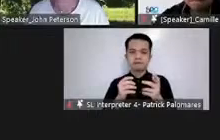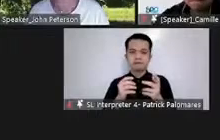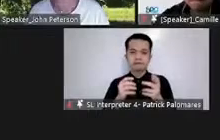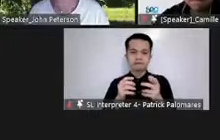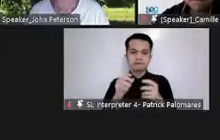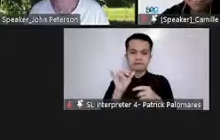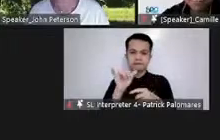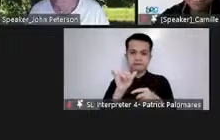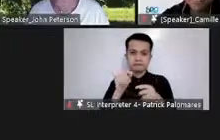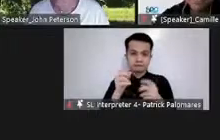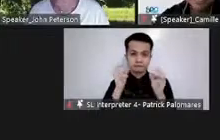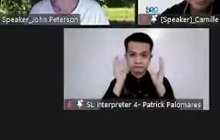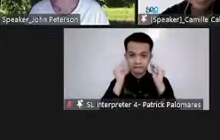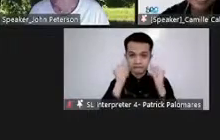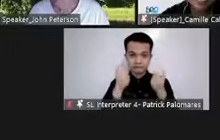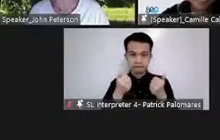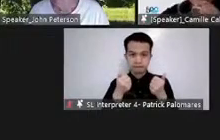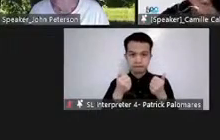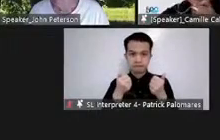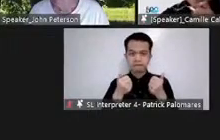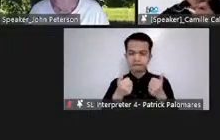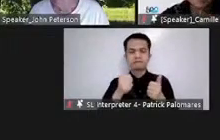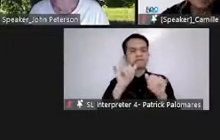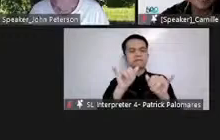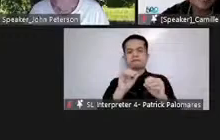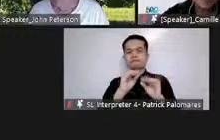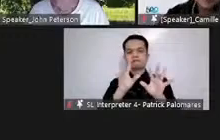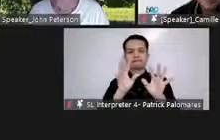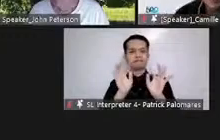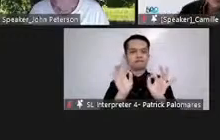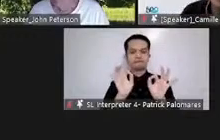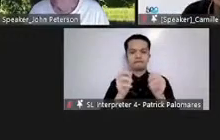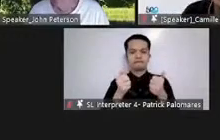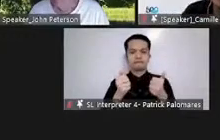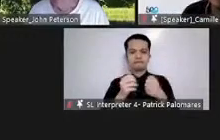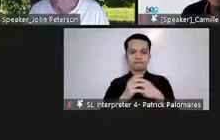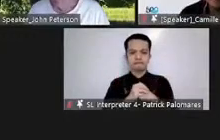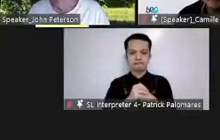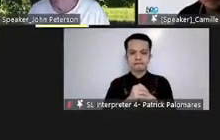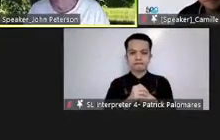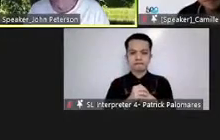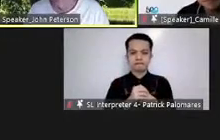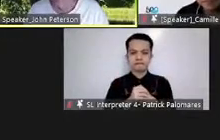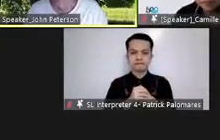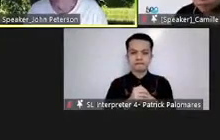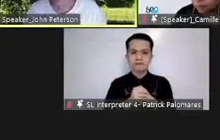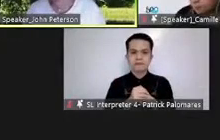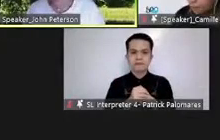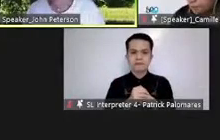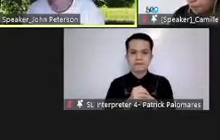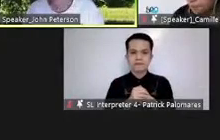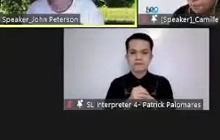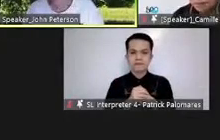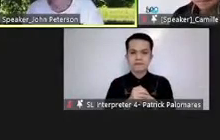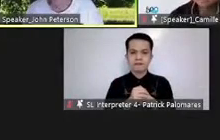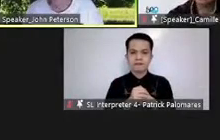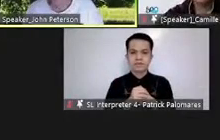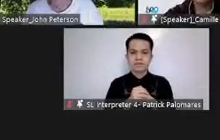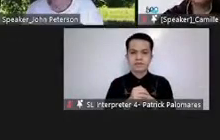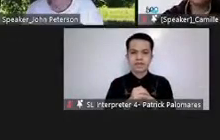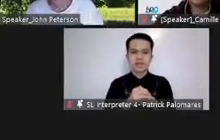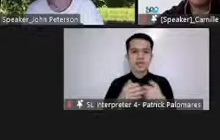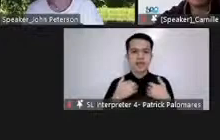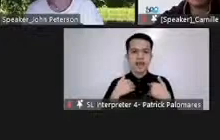Yes, can you hear me now? Yes, we can hear you now, Ms. Tess. Yes, we